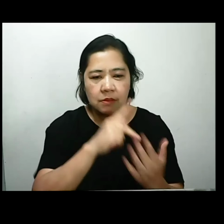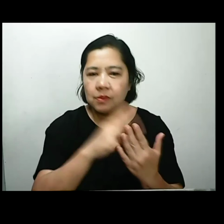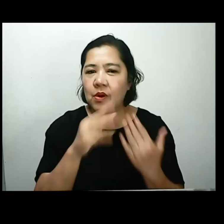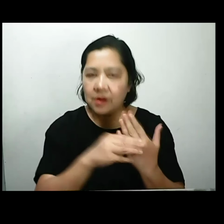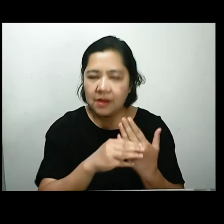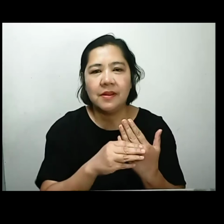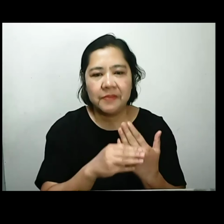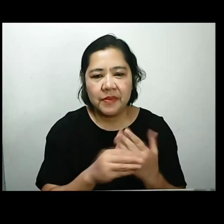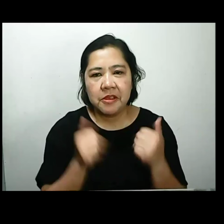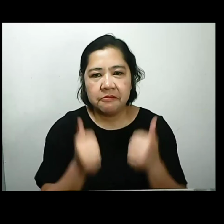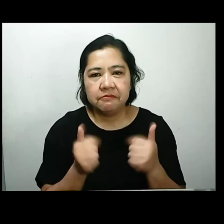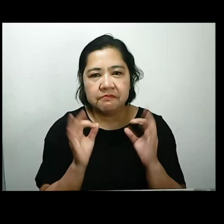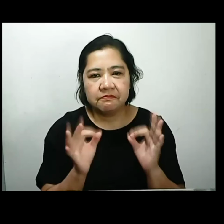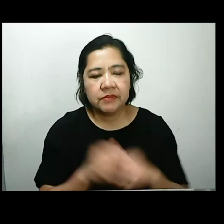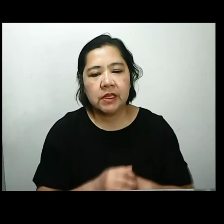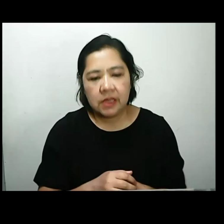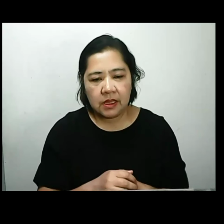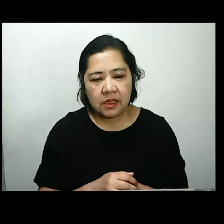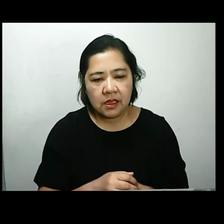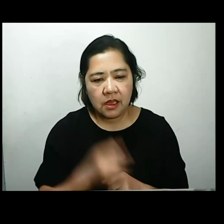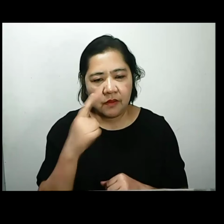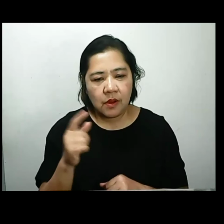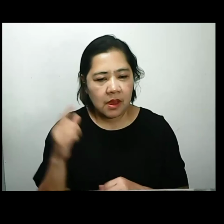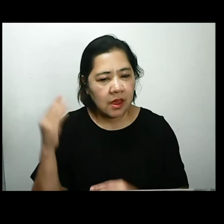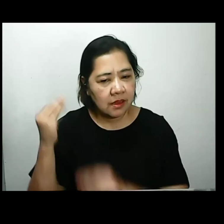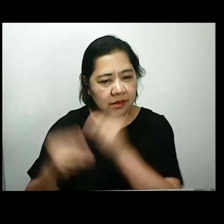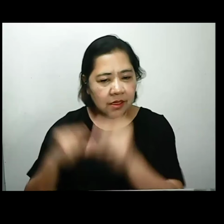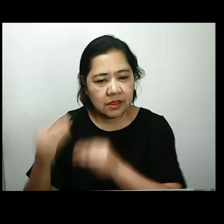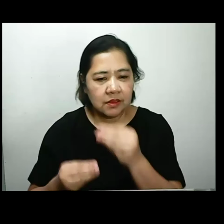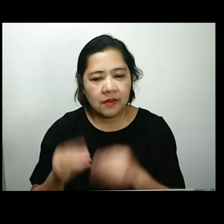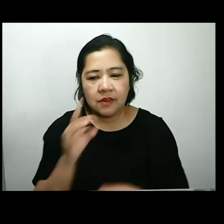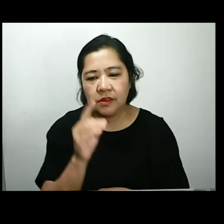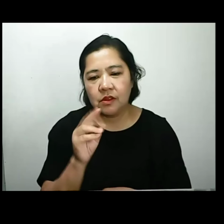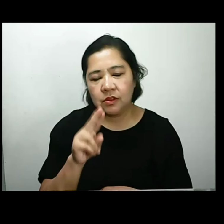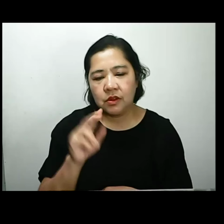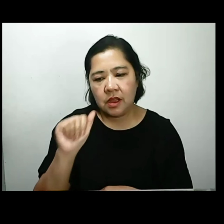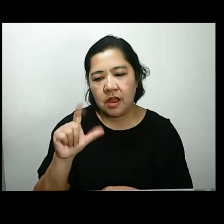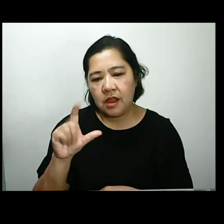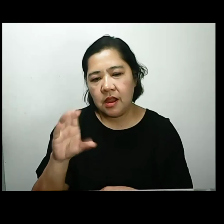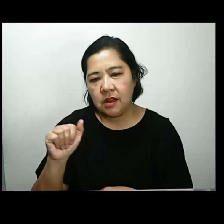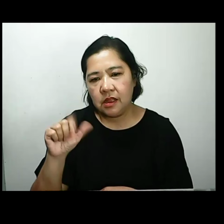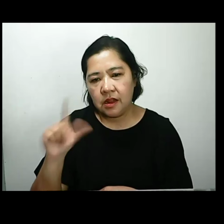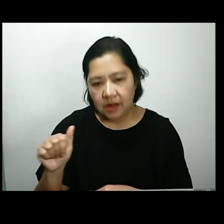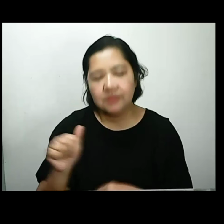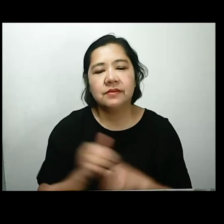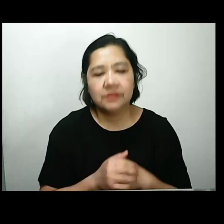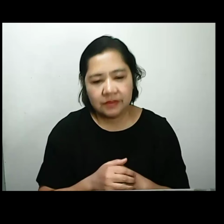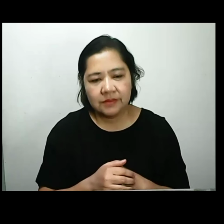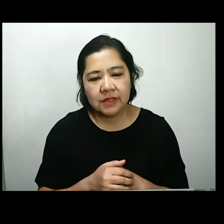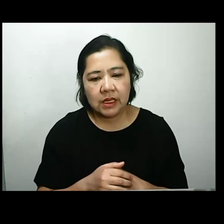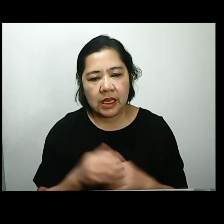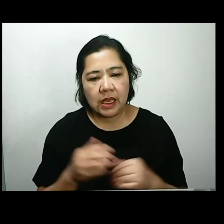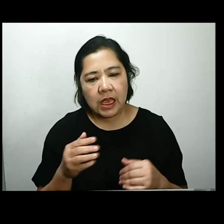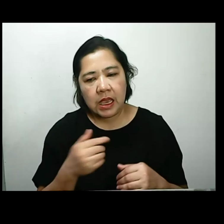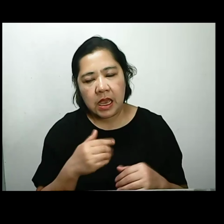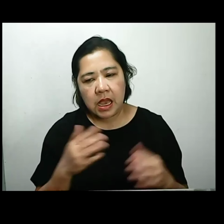your, with the legacy of Dr. Alcala. I was a fan of Dr. Alcala and I'm very happy that